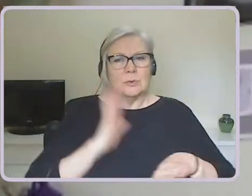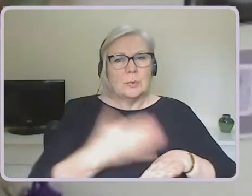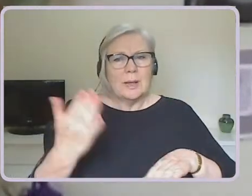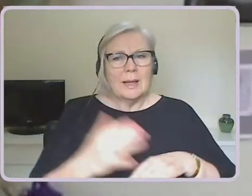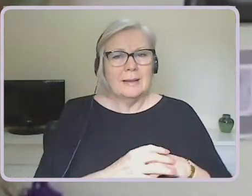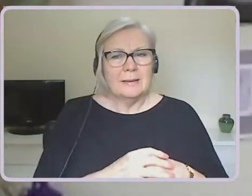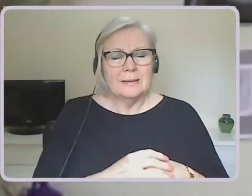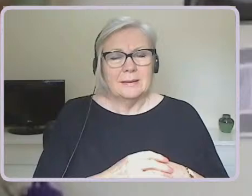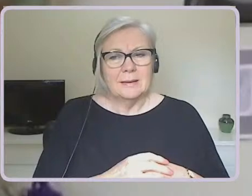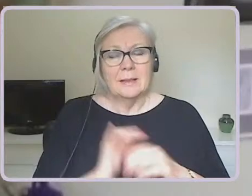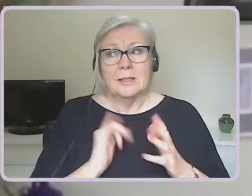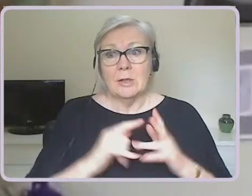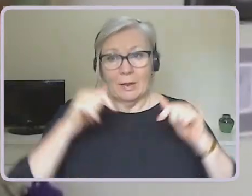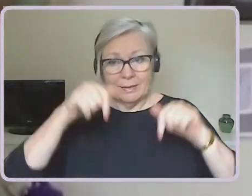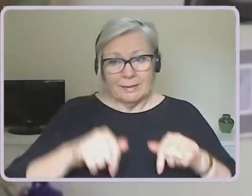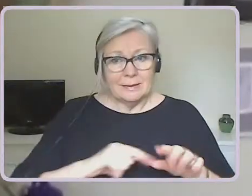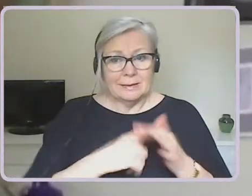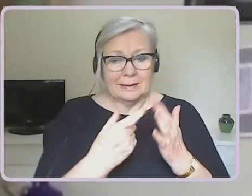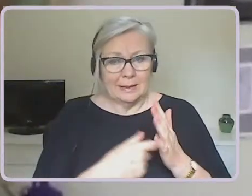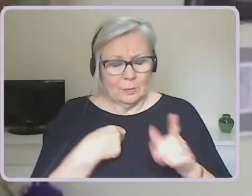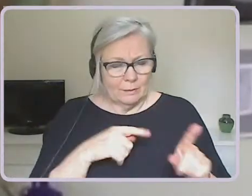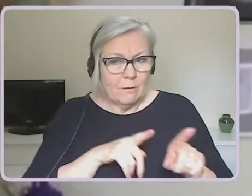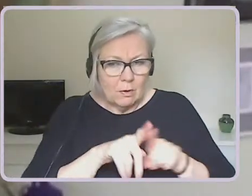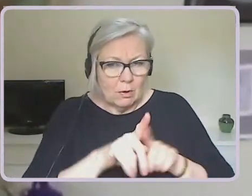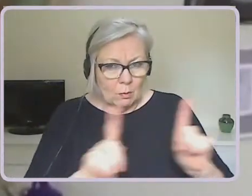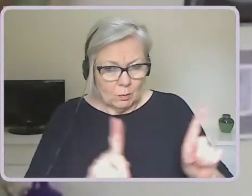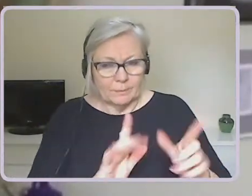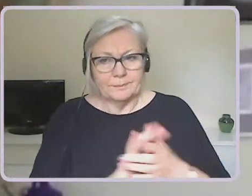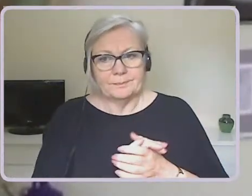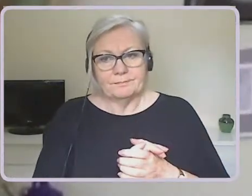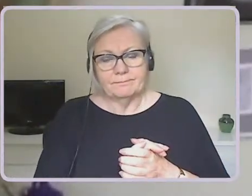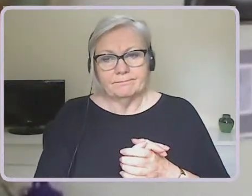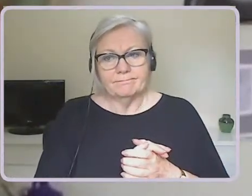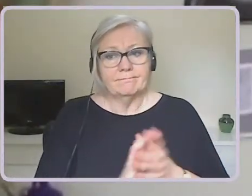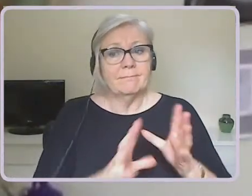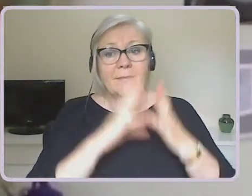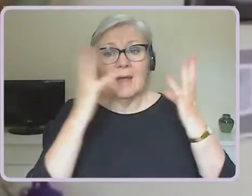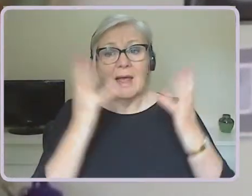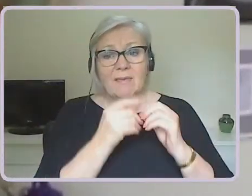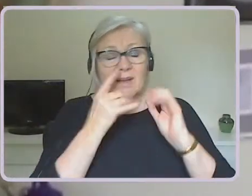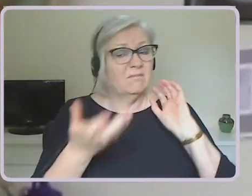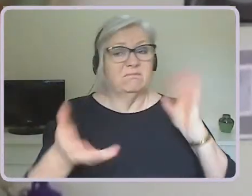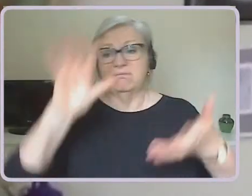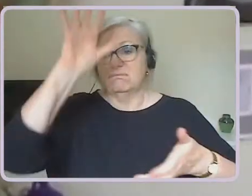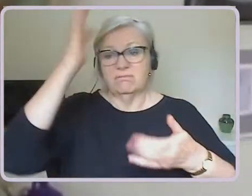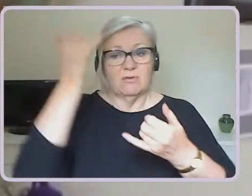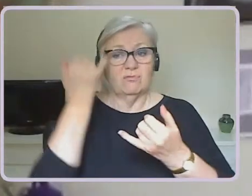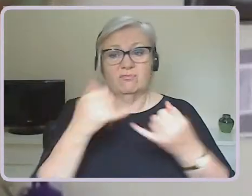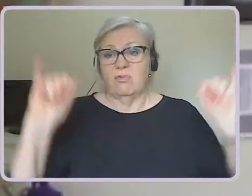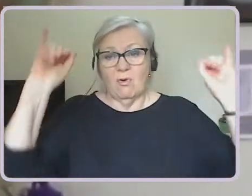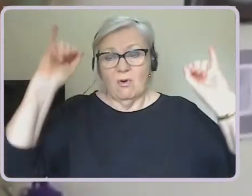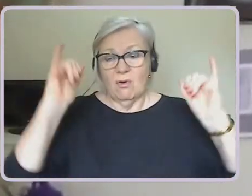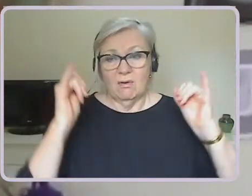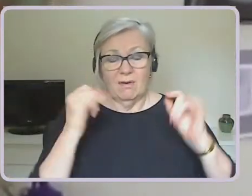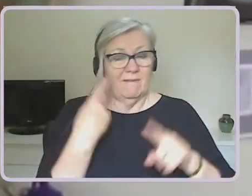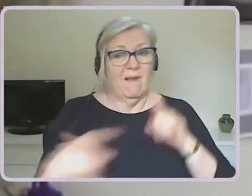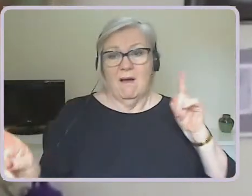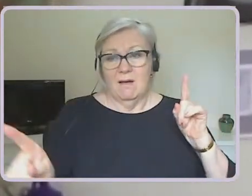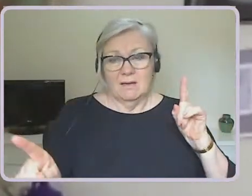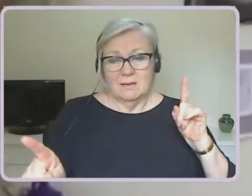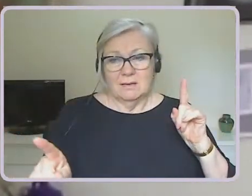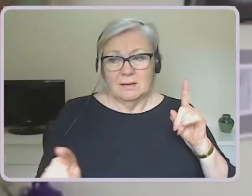this year particularly is that things can go wrong, and they can go wrong fast, and they can go wrong in